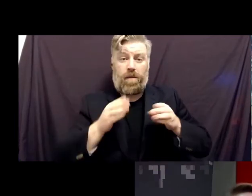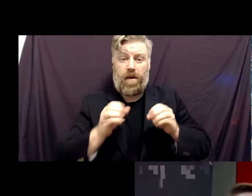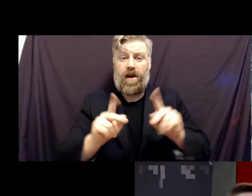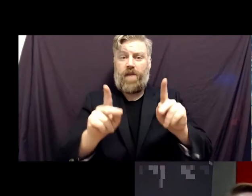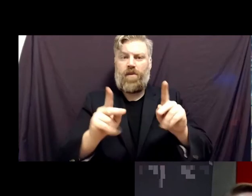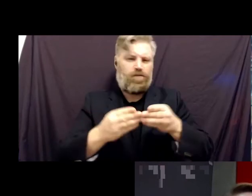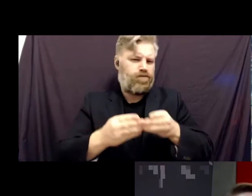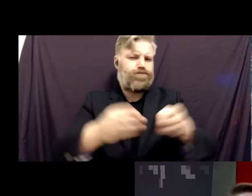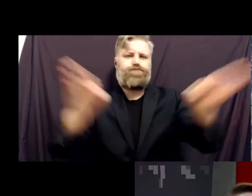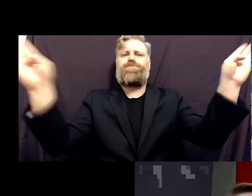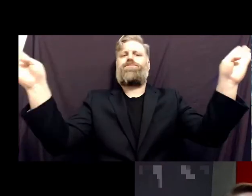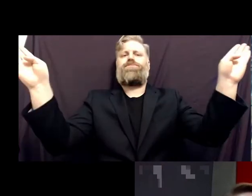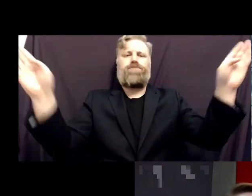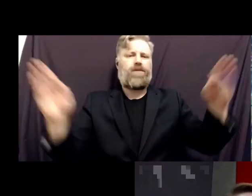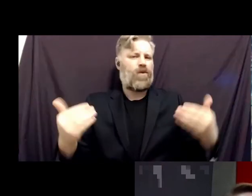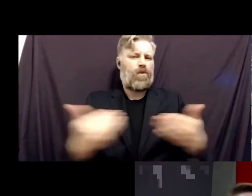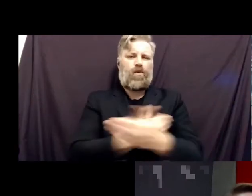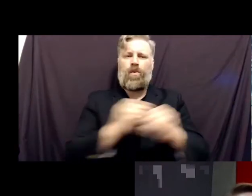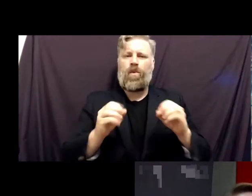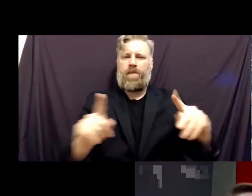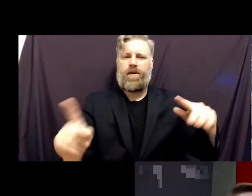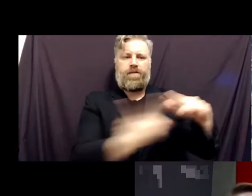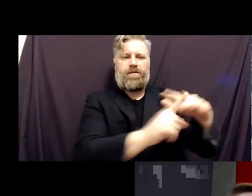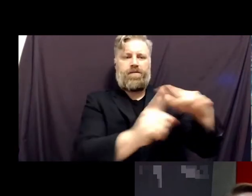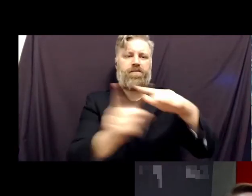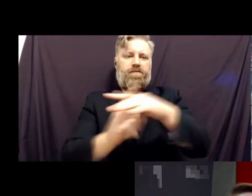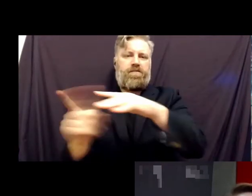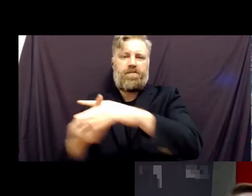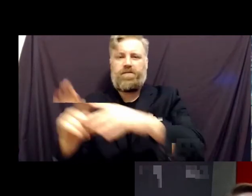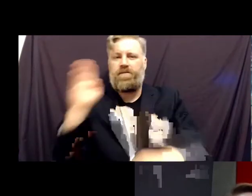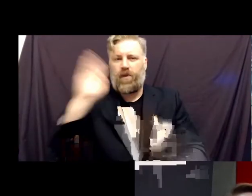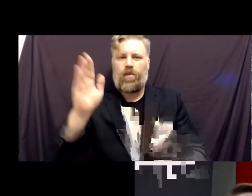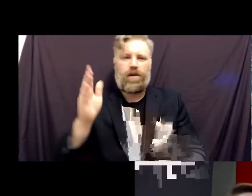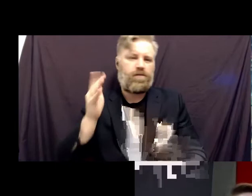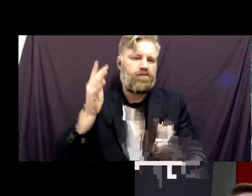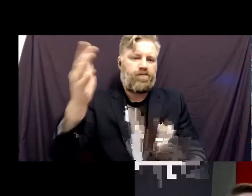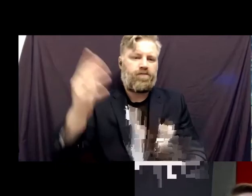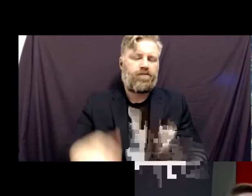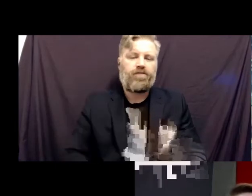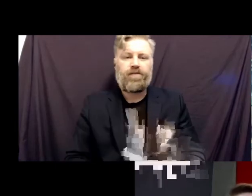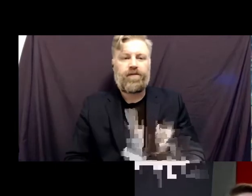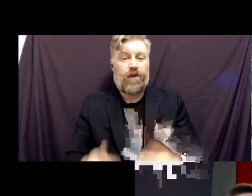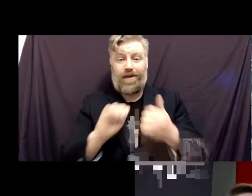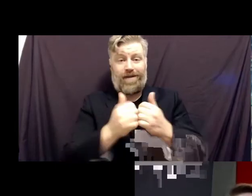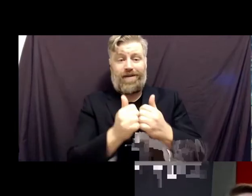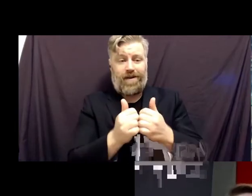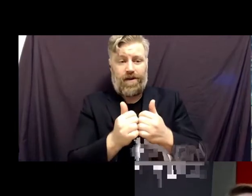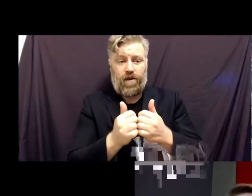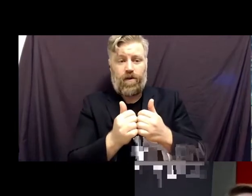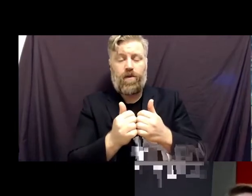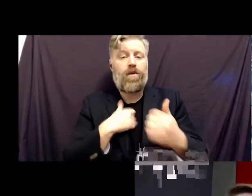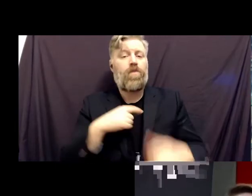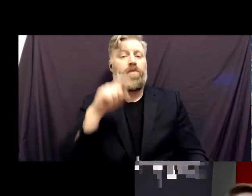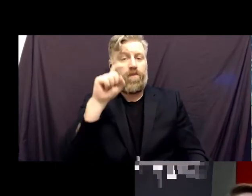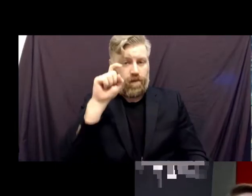new opportunities for us and the coming generations. To do this, we must take